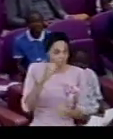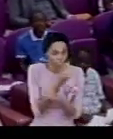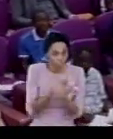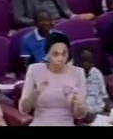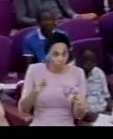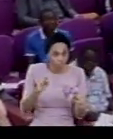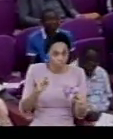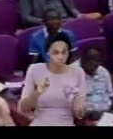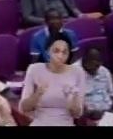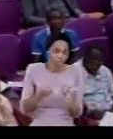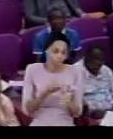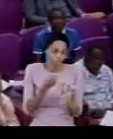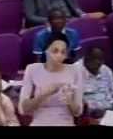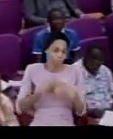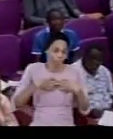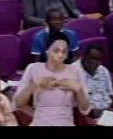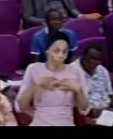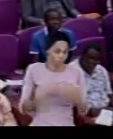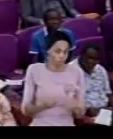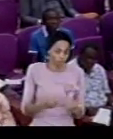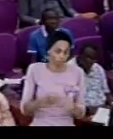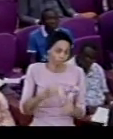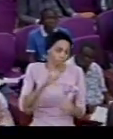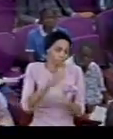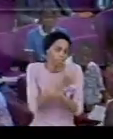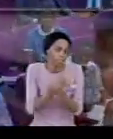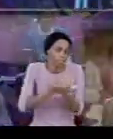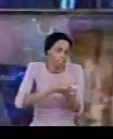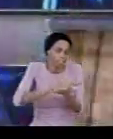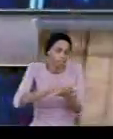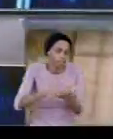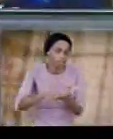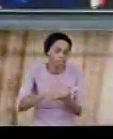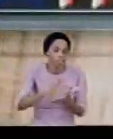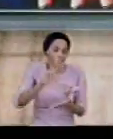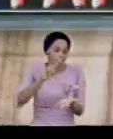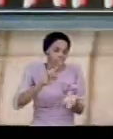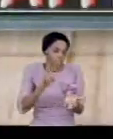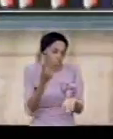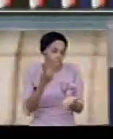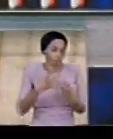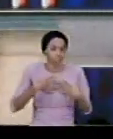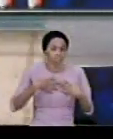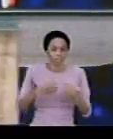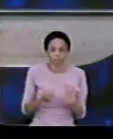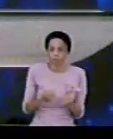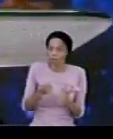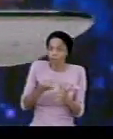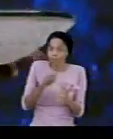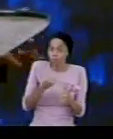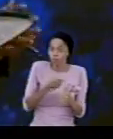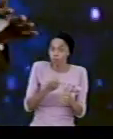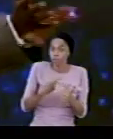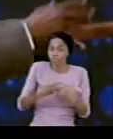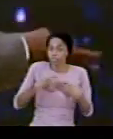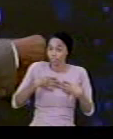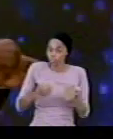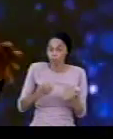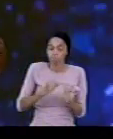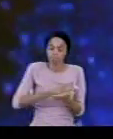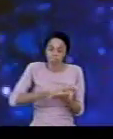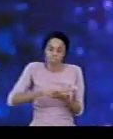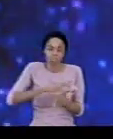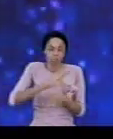Sanctification, the second cure. The first cure will cleanse all your external outward